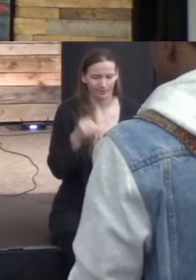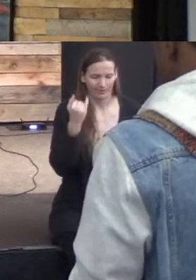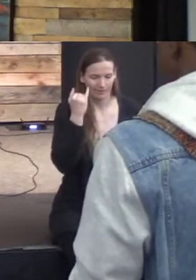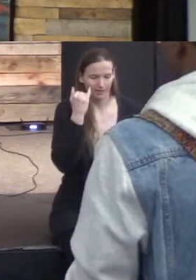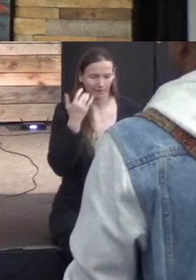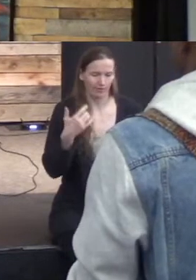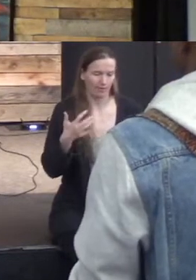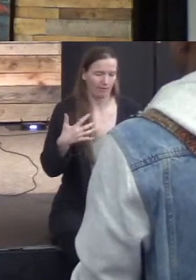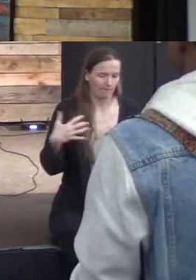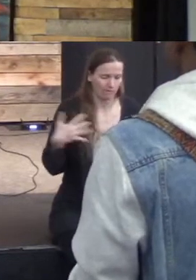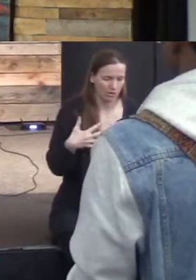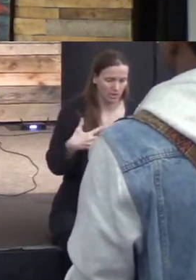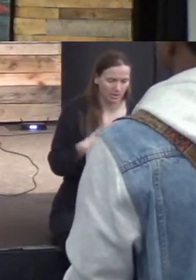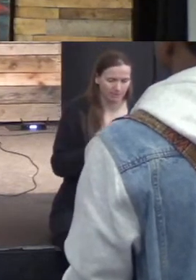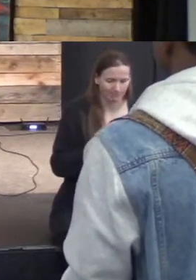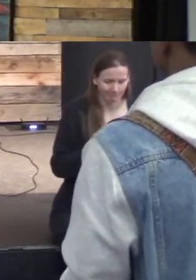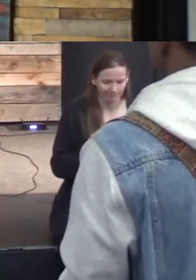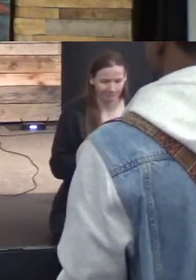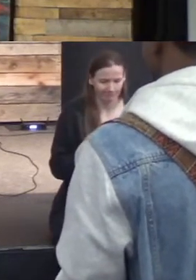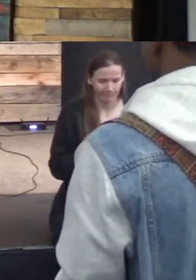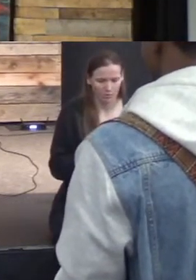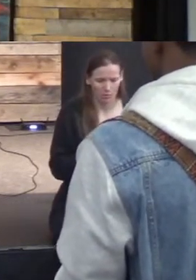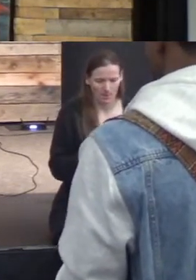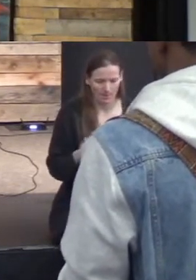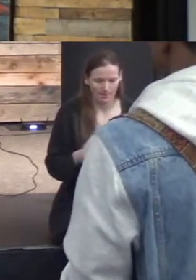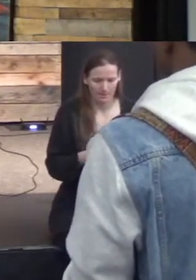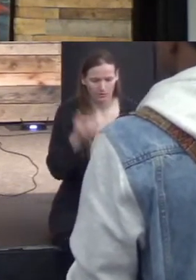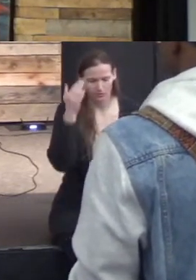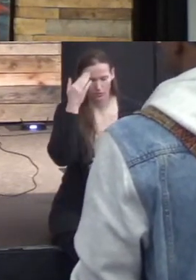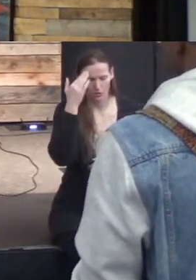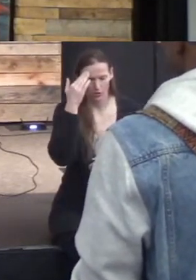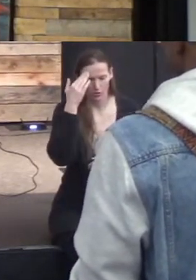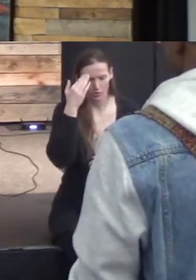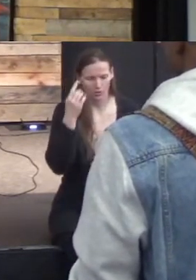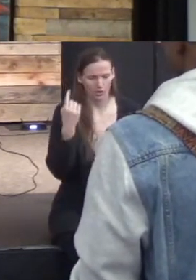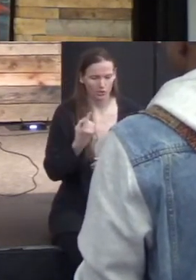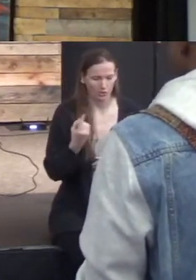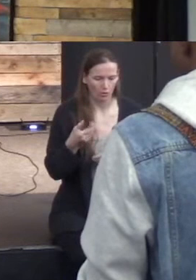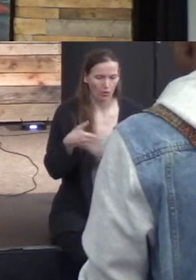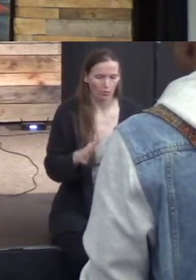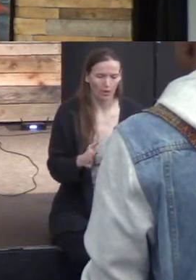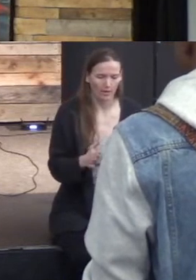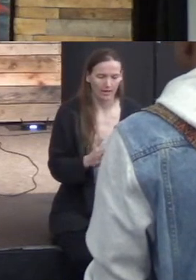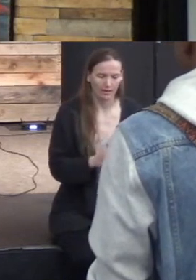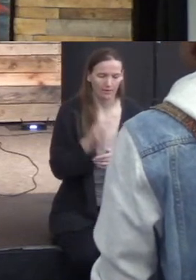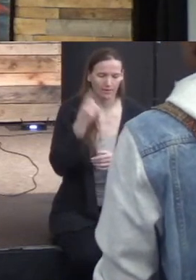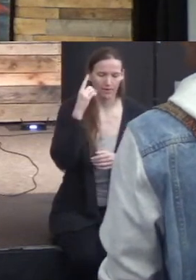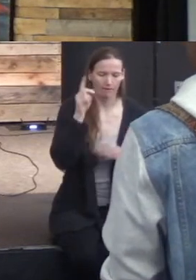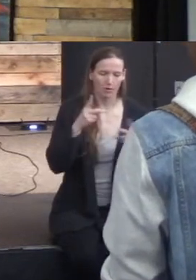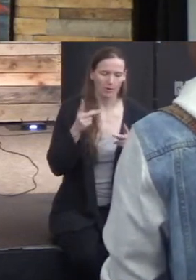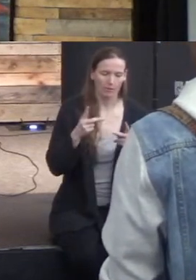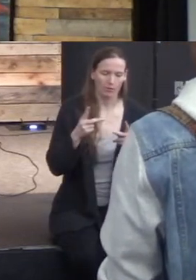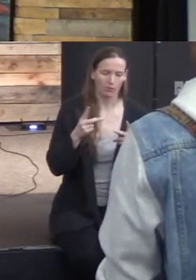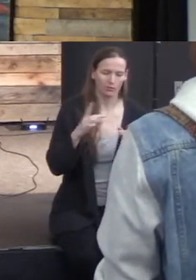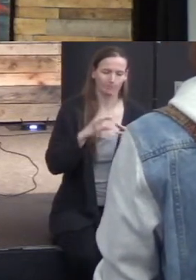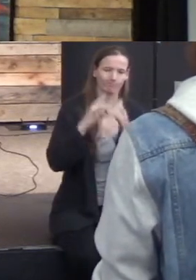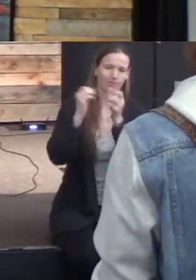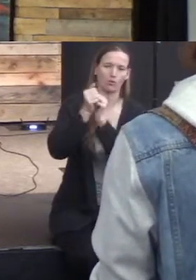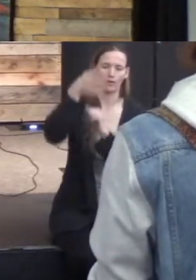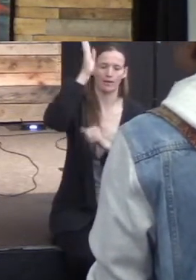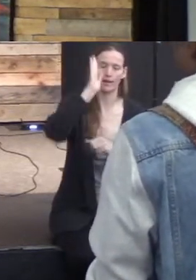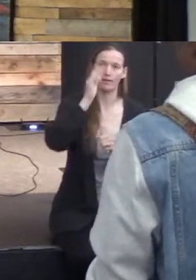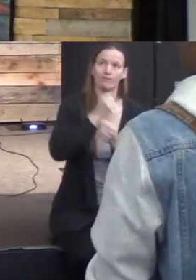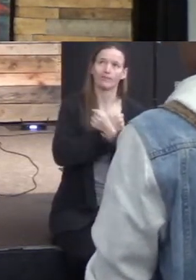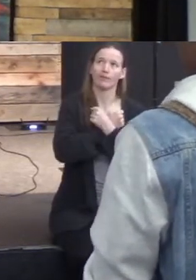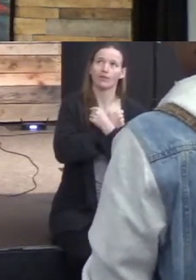goal was to bring more people to you, and this was the only way that was possible. I love you. In Jesus' name I pray.